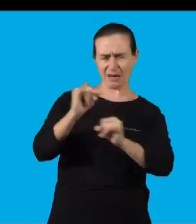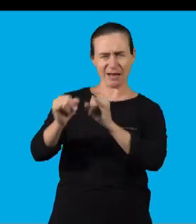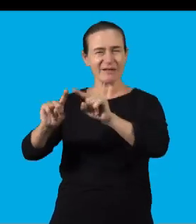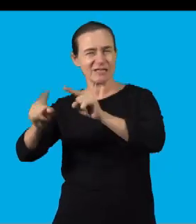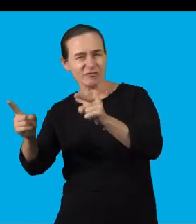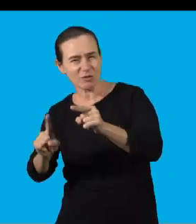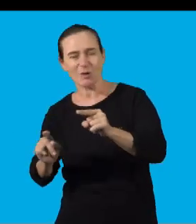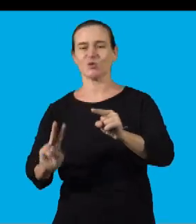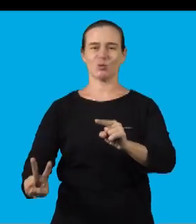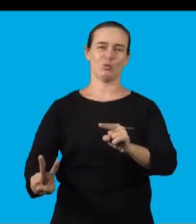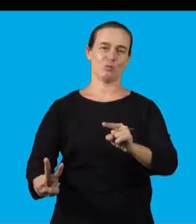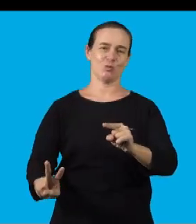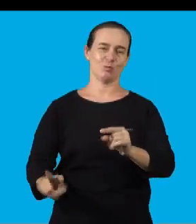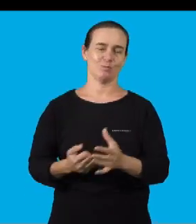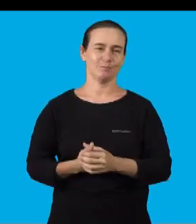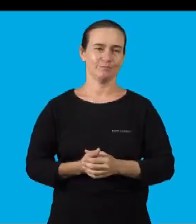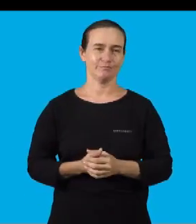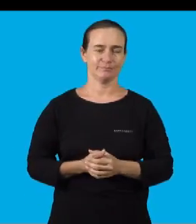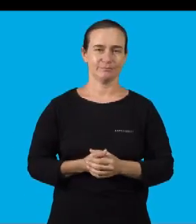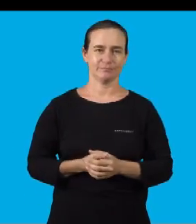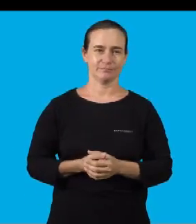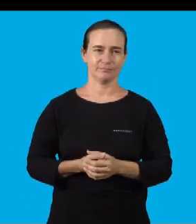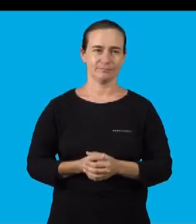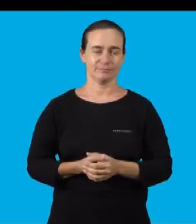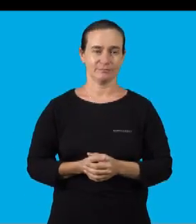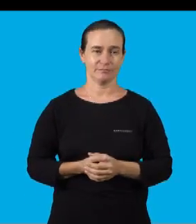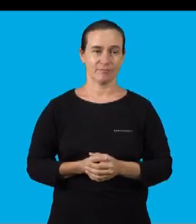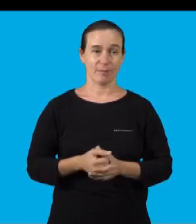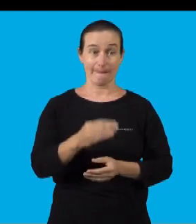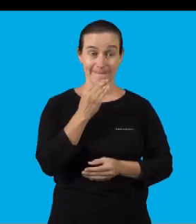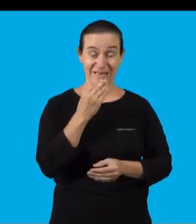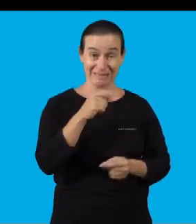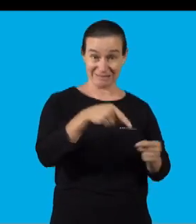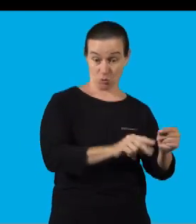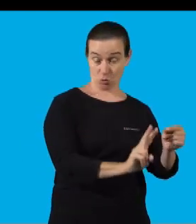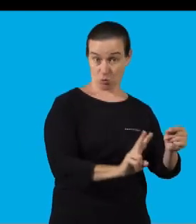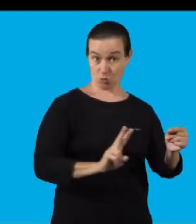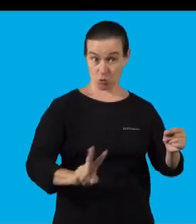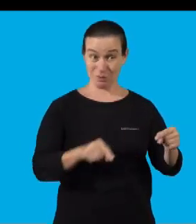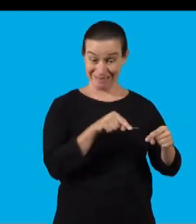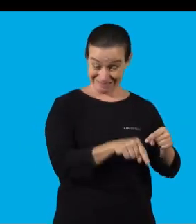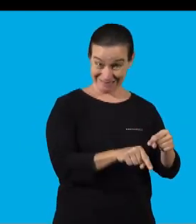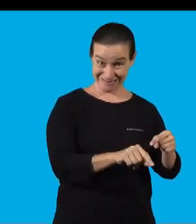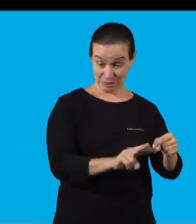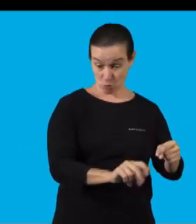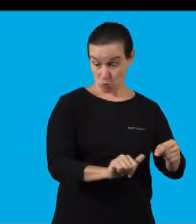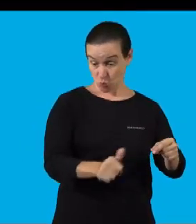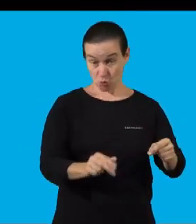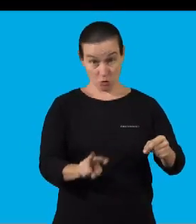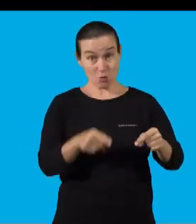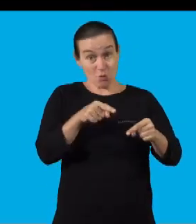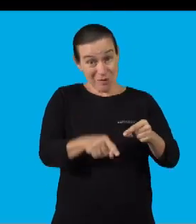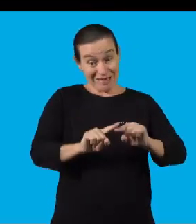the quadratic formula. So us knowing that this is the difference for the